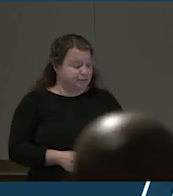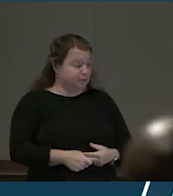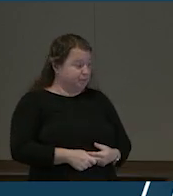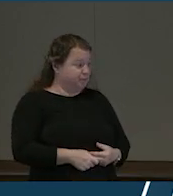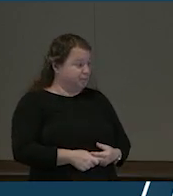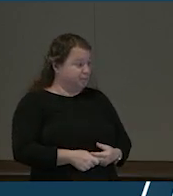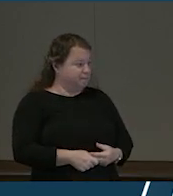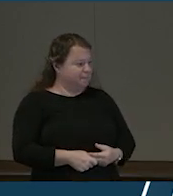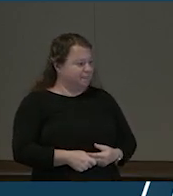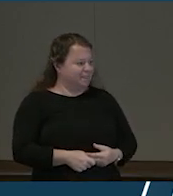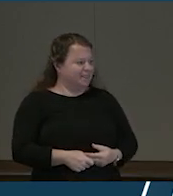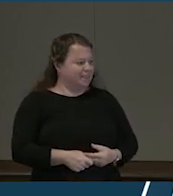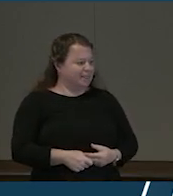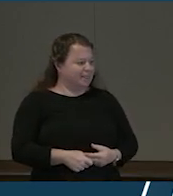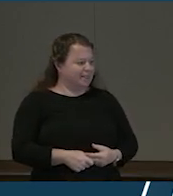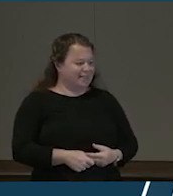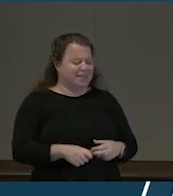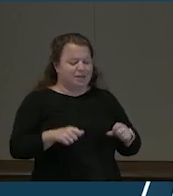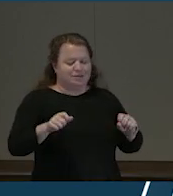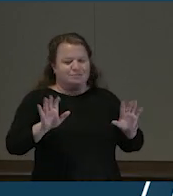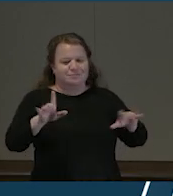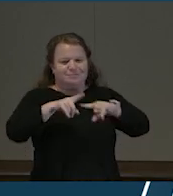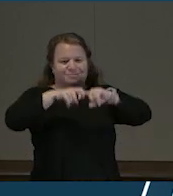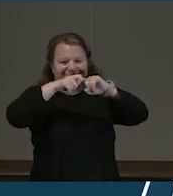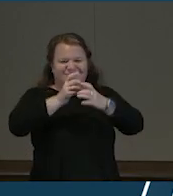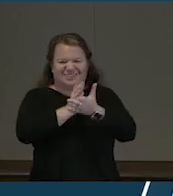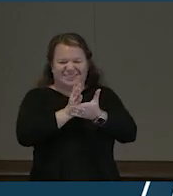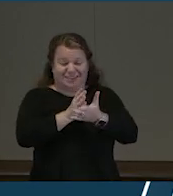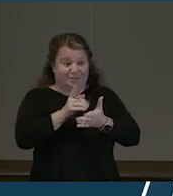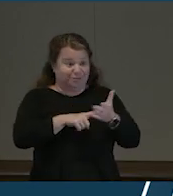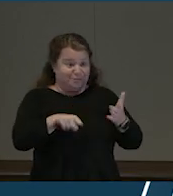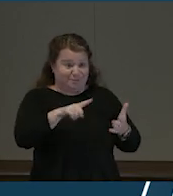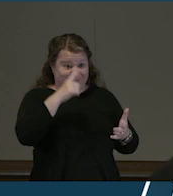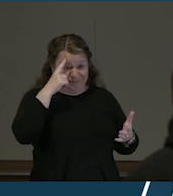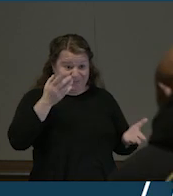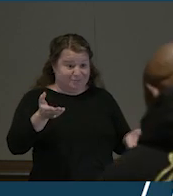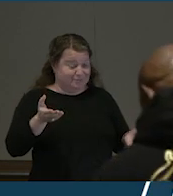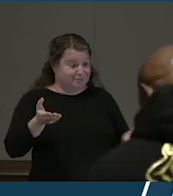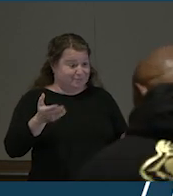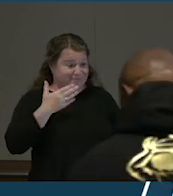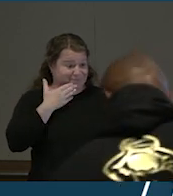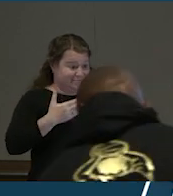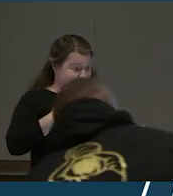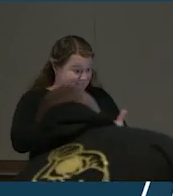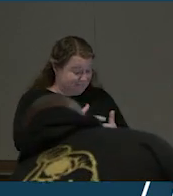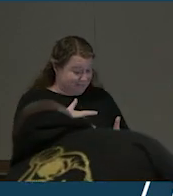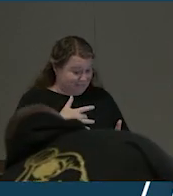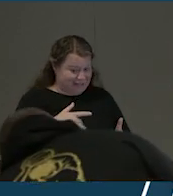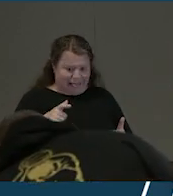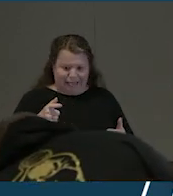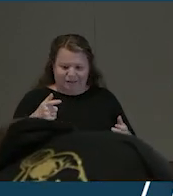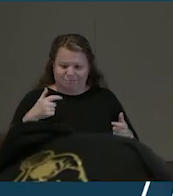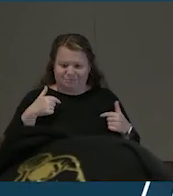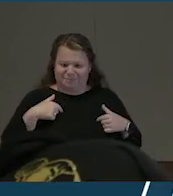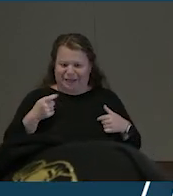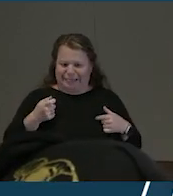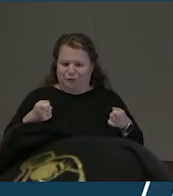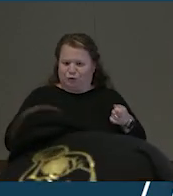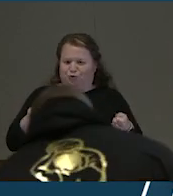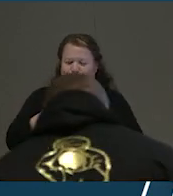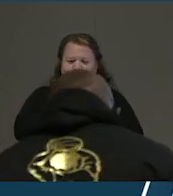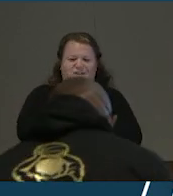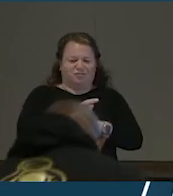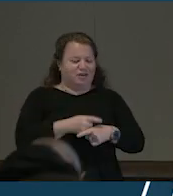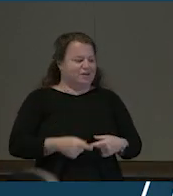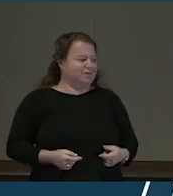All right, we can stop. We can stop. How was that? Good. How was that? A little controlling, A little. right?